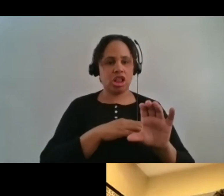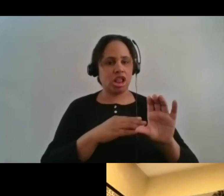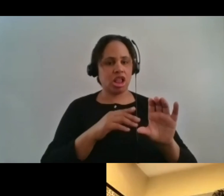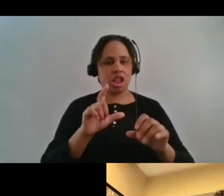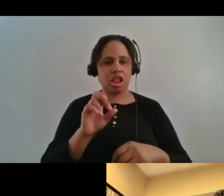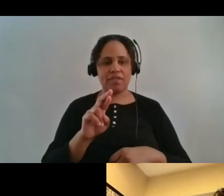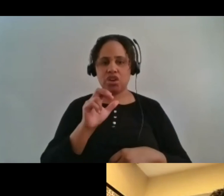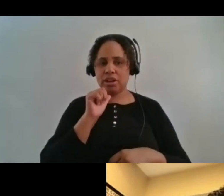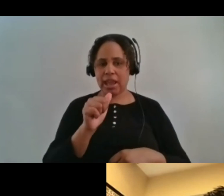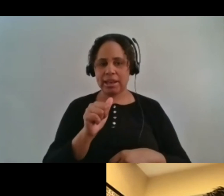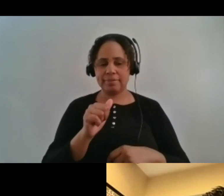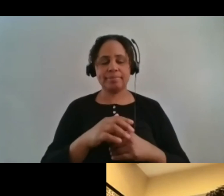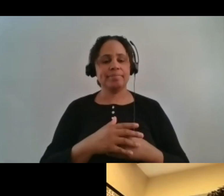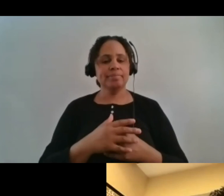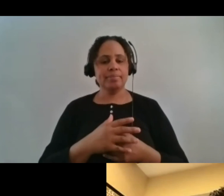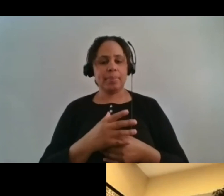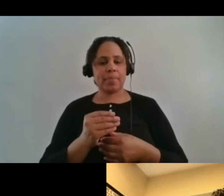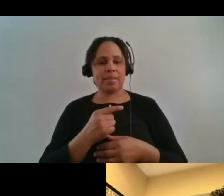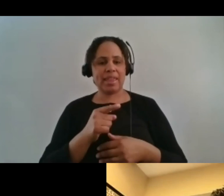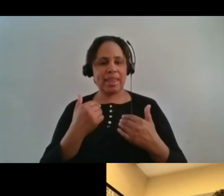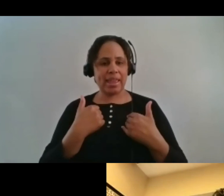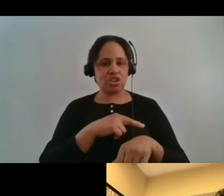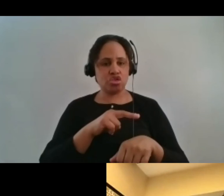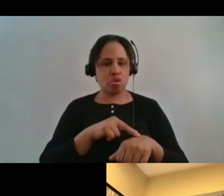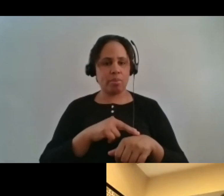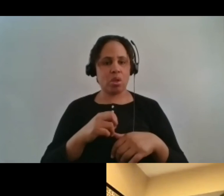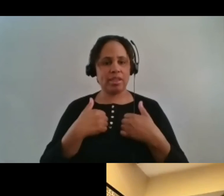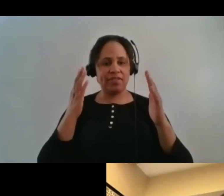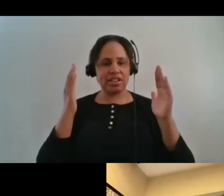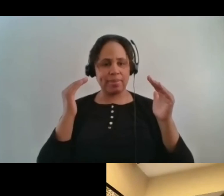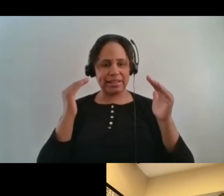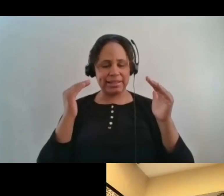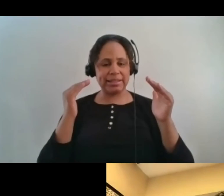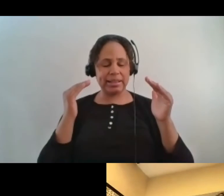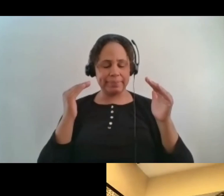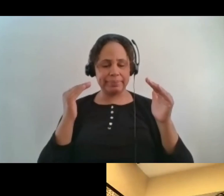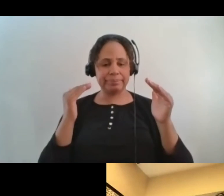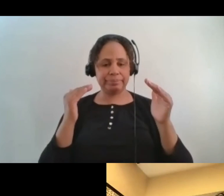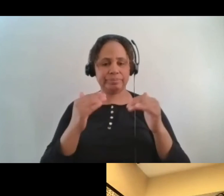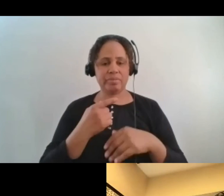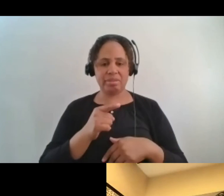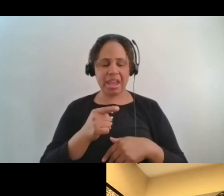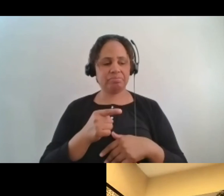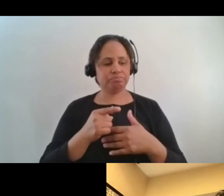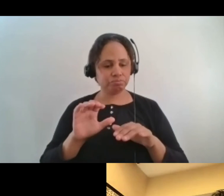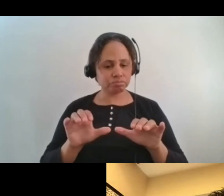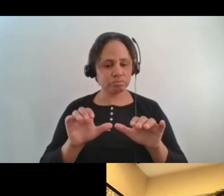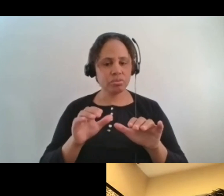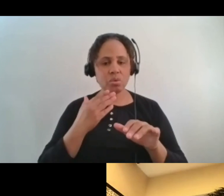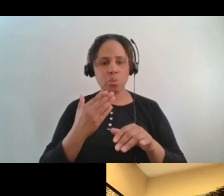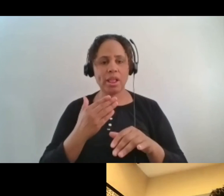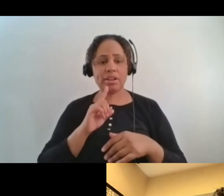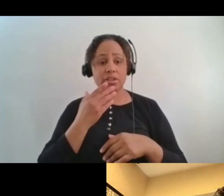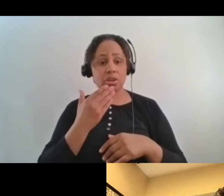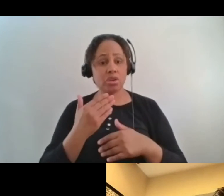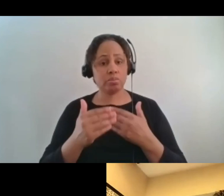that's what happens. And they have normal life expectancy. They do very well. So, it's really a good process. But our